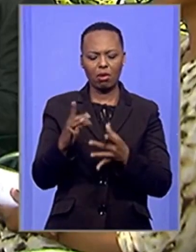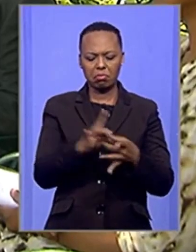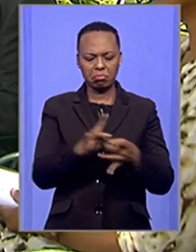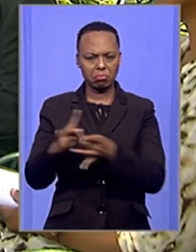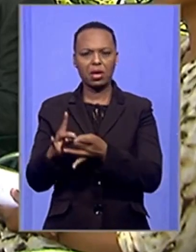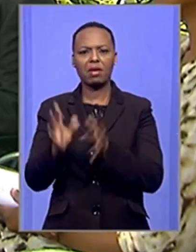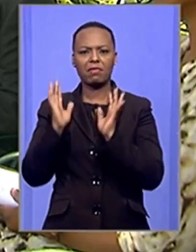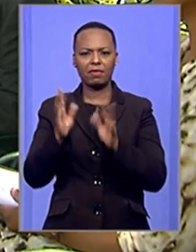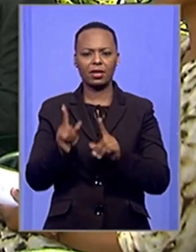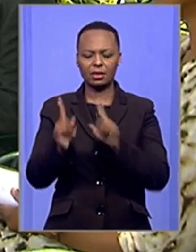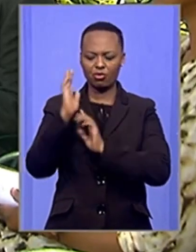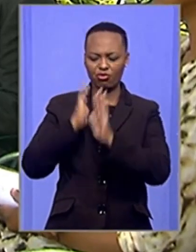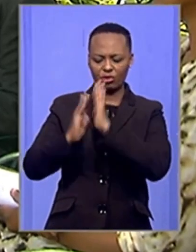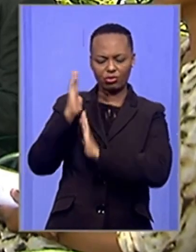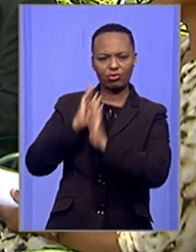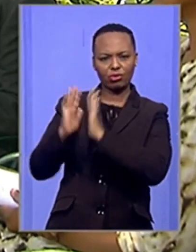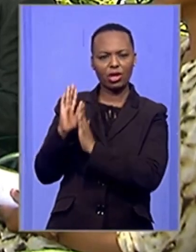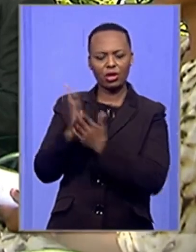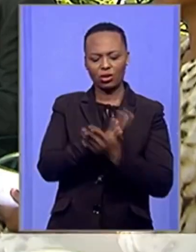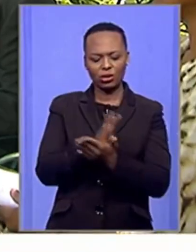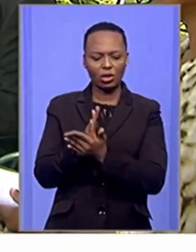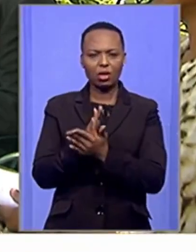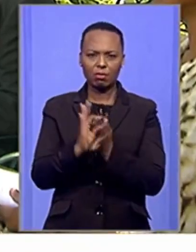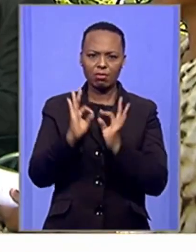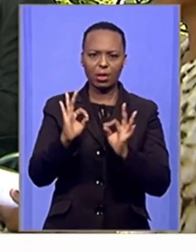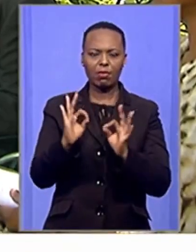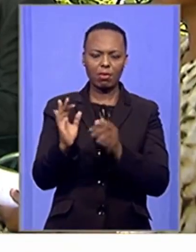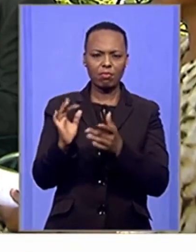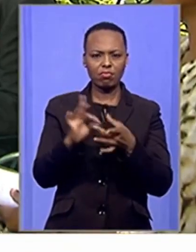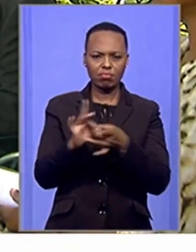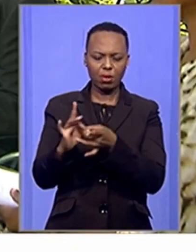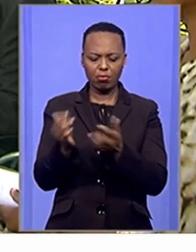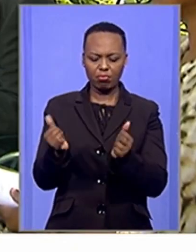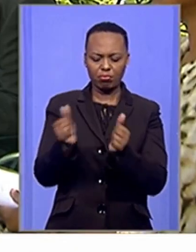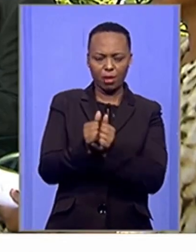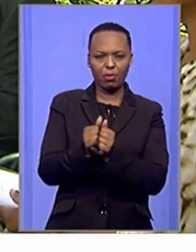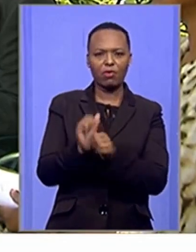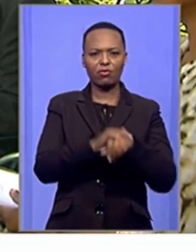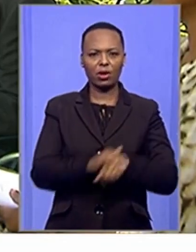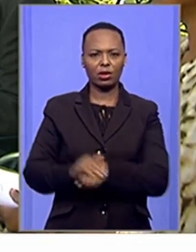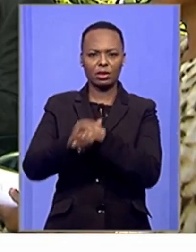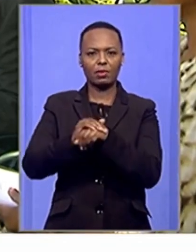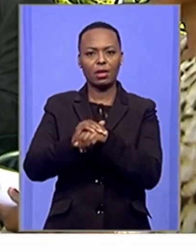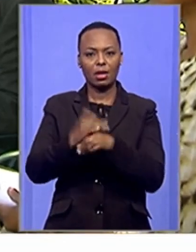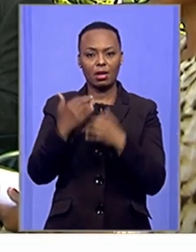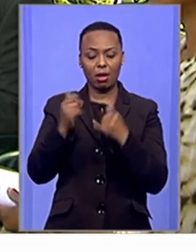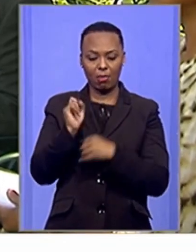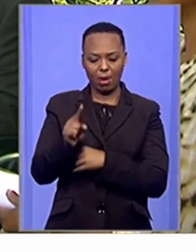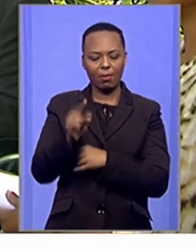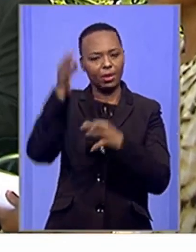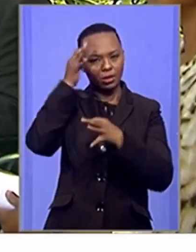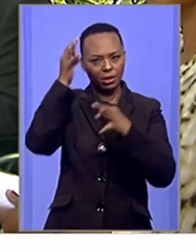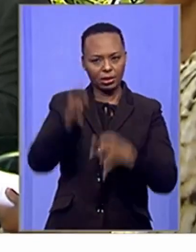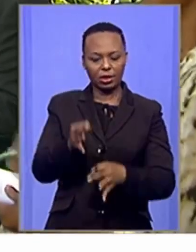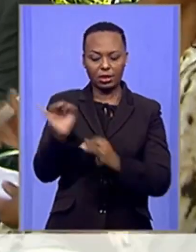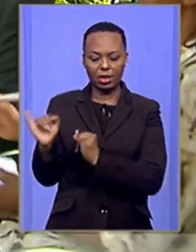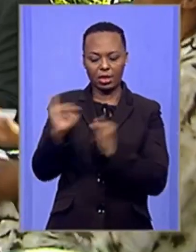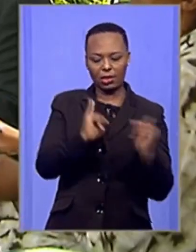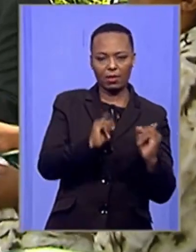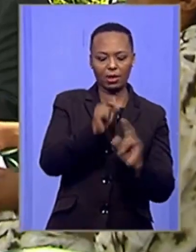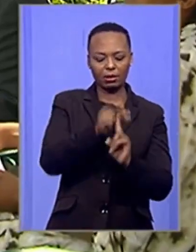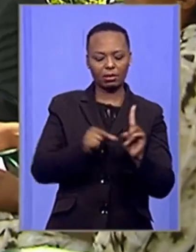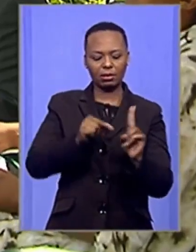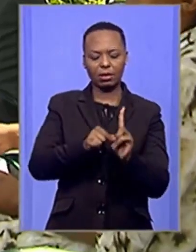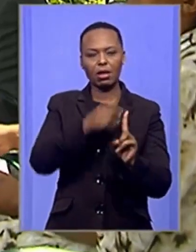indeed the modern day friendship and partnership. And that is what lies behind the decision that will be made to invite President Ramaphosa to make this